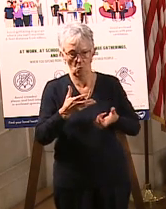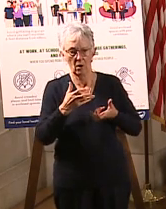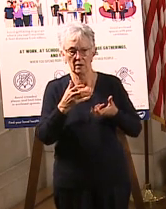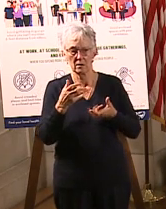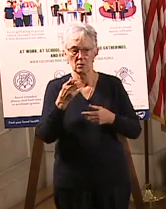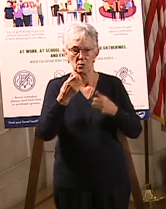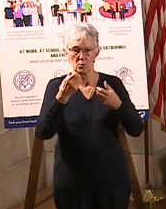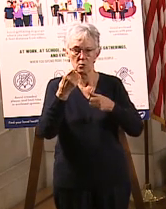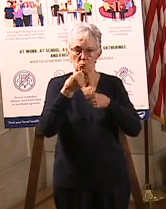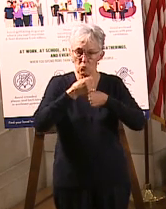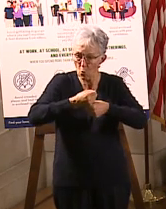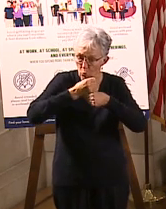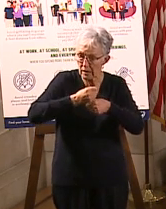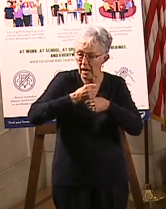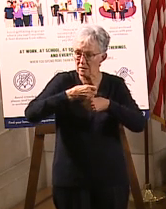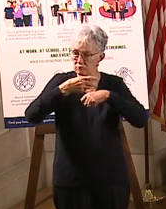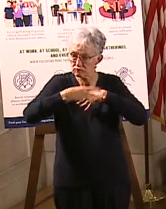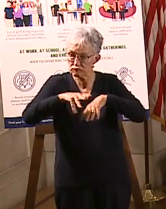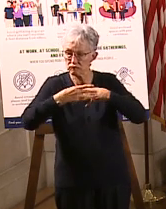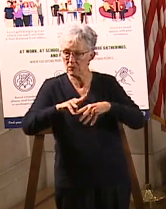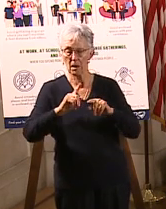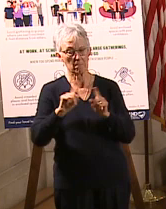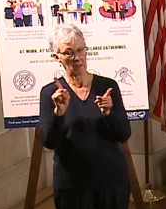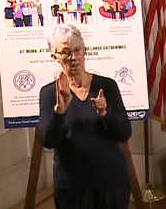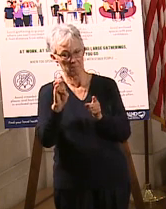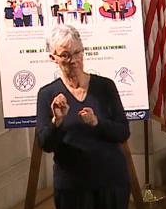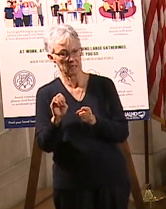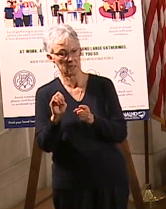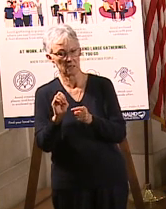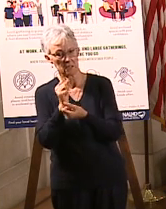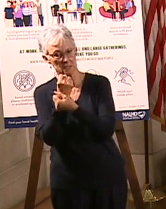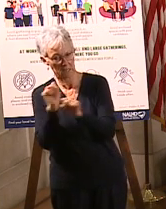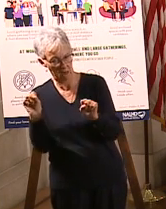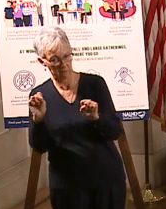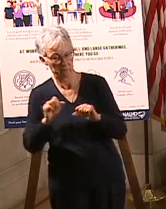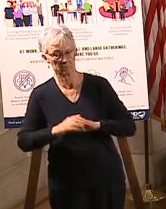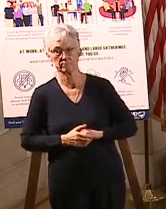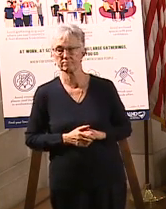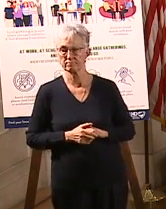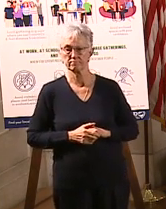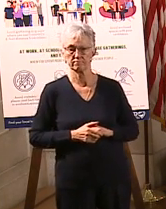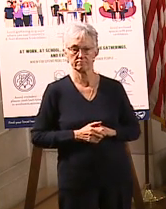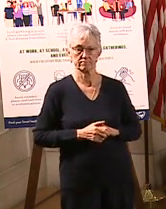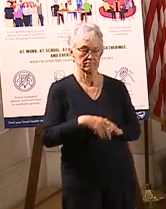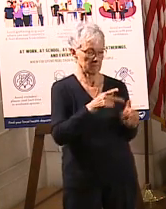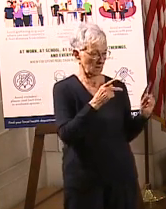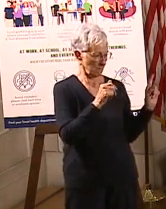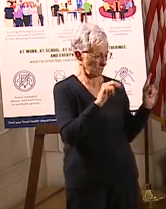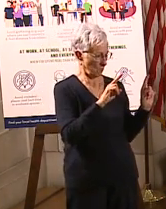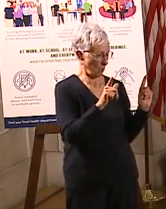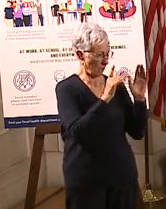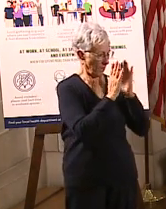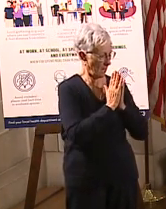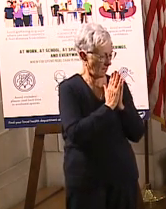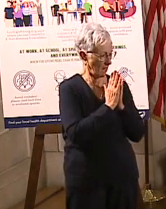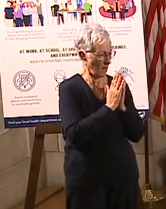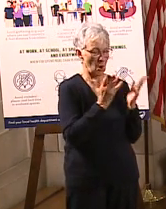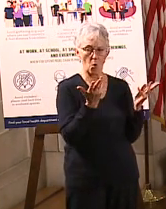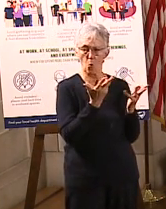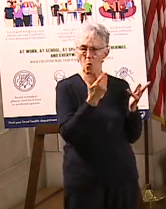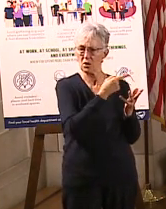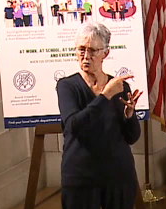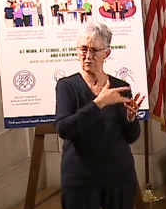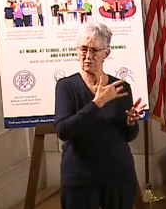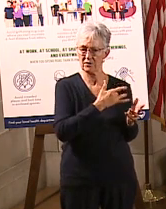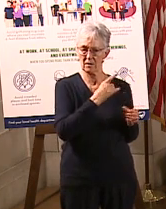about what is your opinion about Twitter's decision to ban President Trump? Paul is also asking, what's my opinion about Twitter's decision to